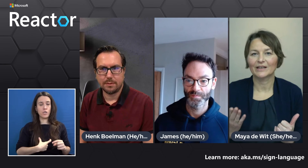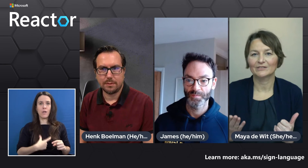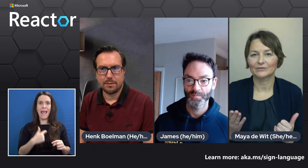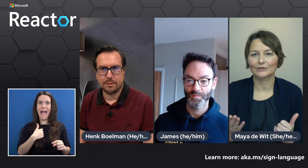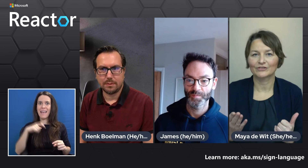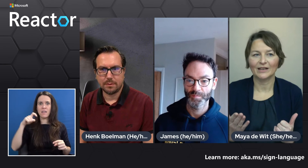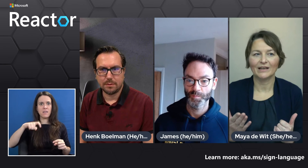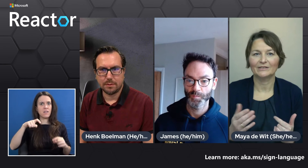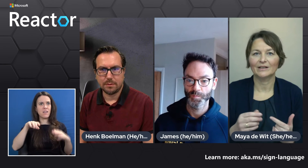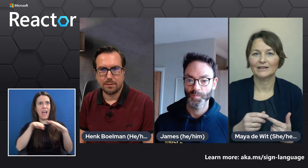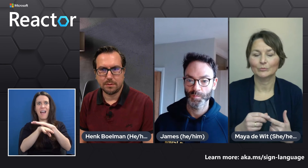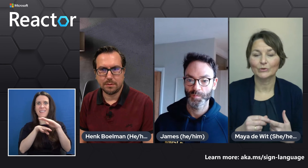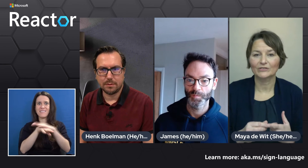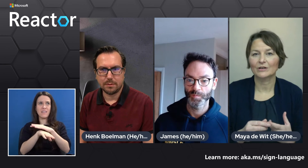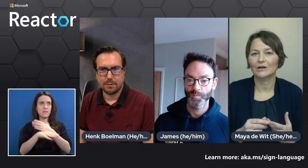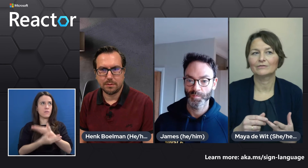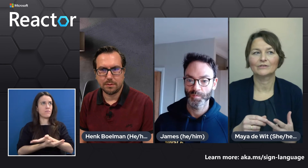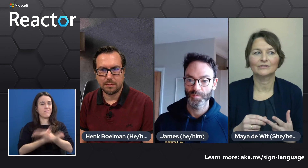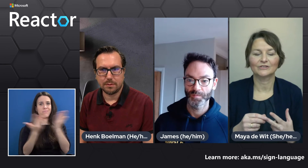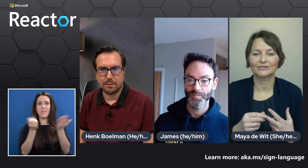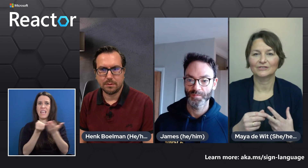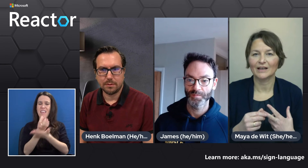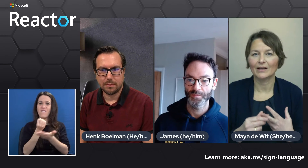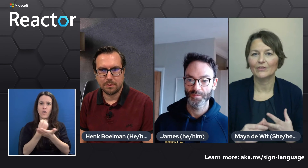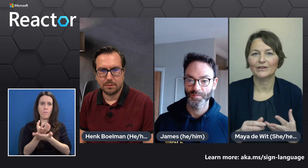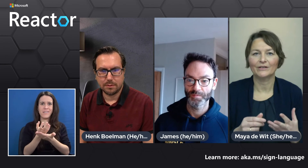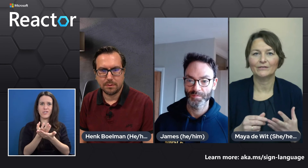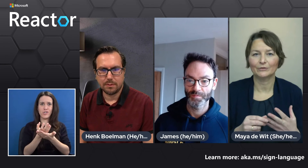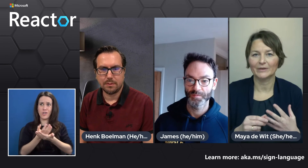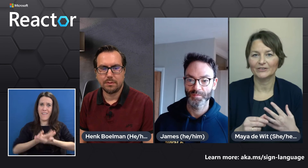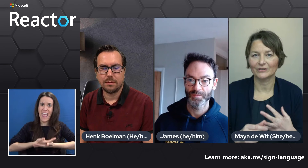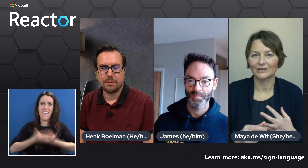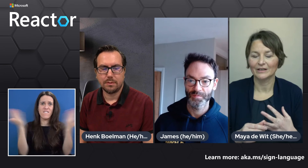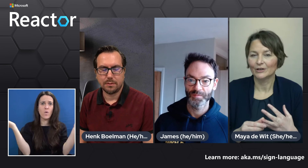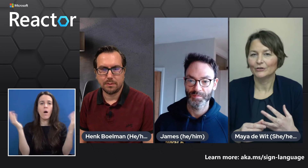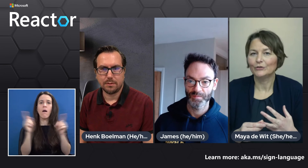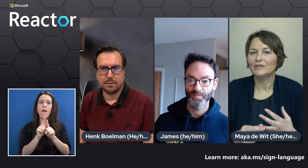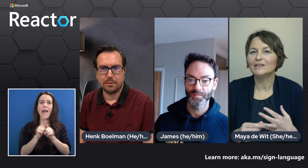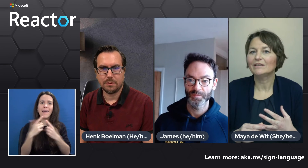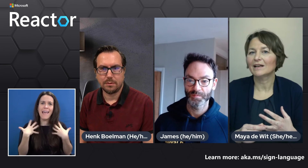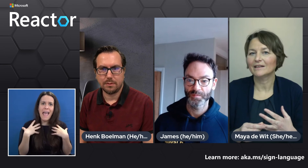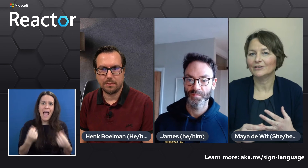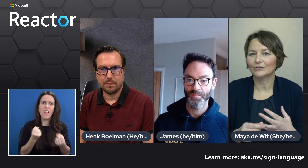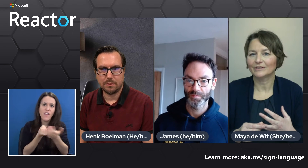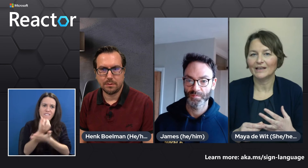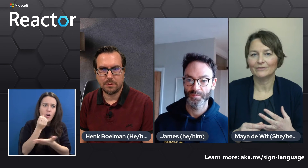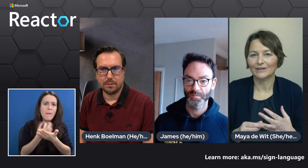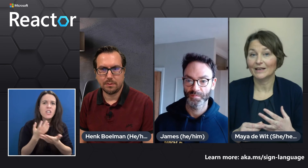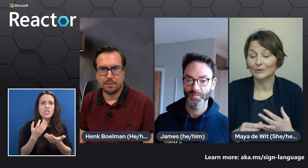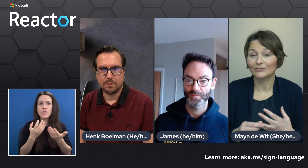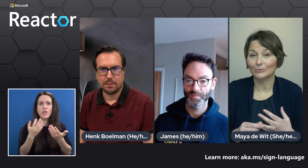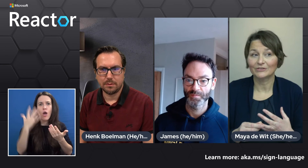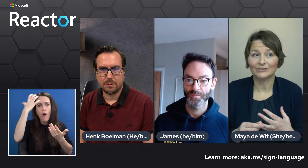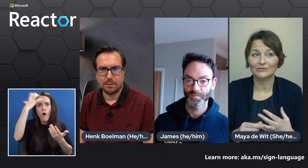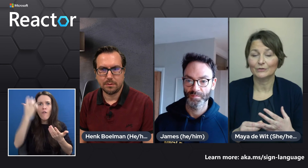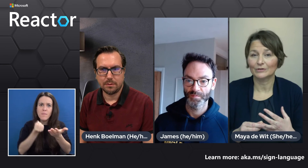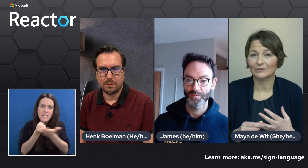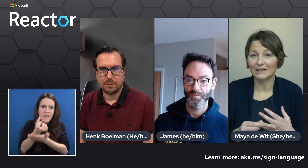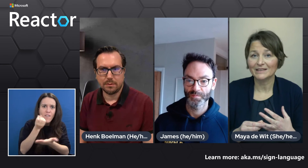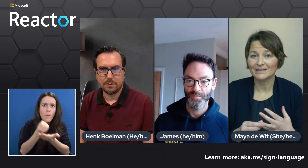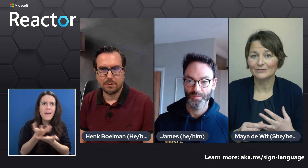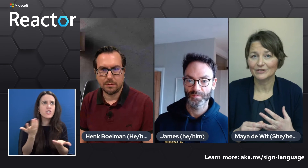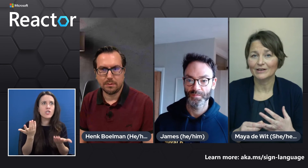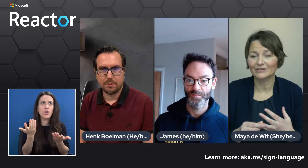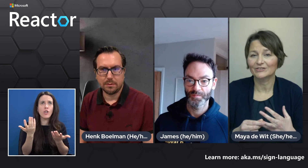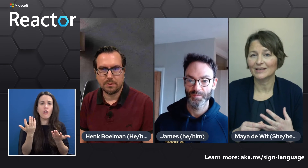else gets firsthand, like the press conferences, the healthcare information. You need that in your native language, which is, for